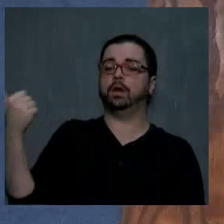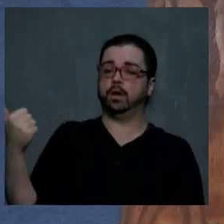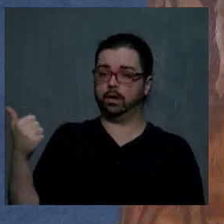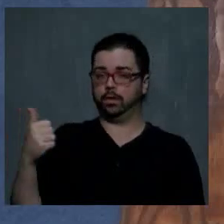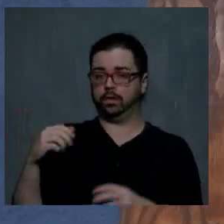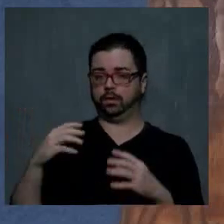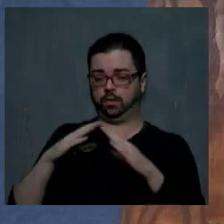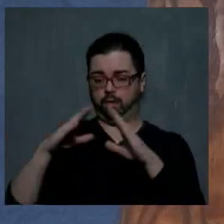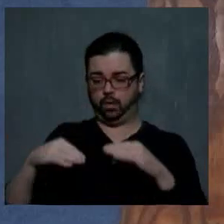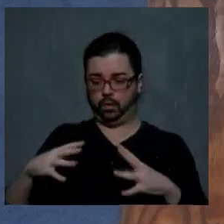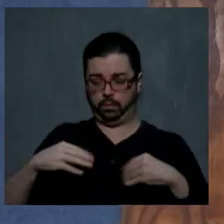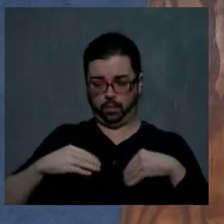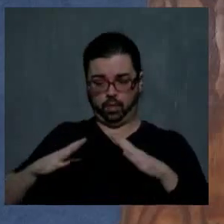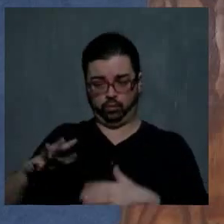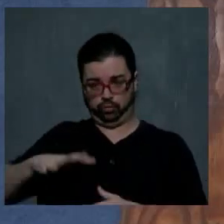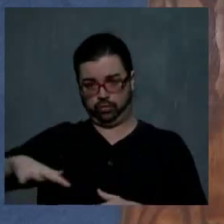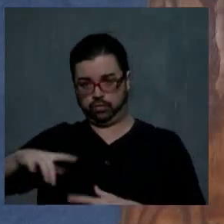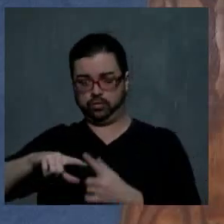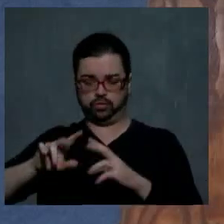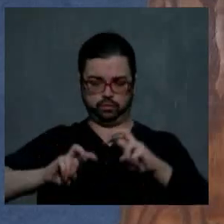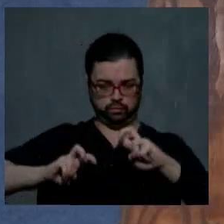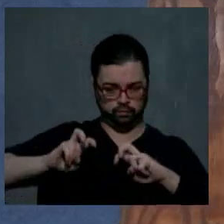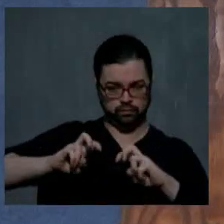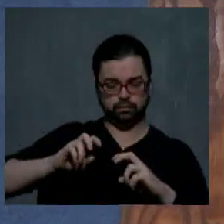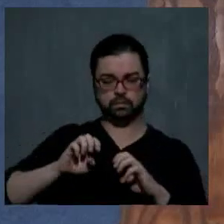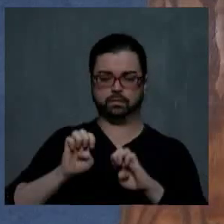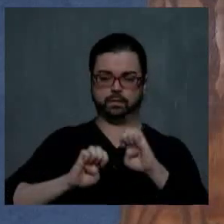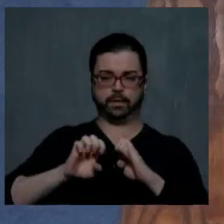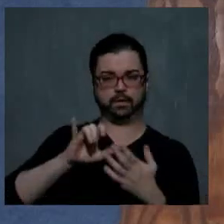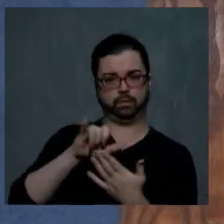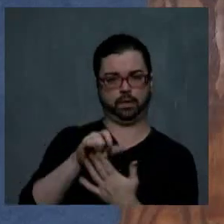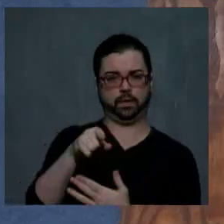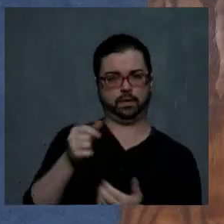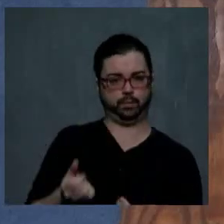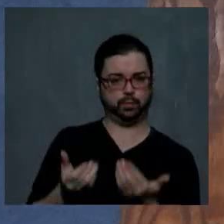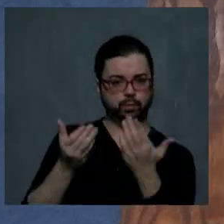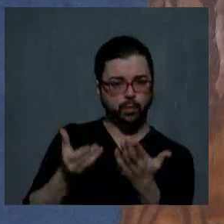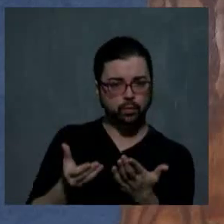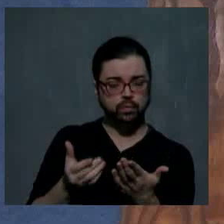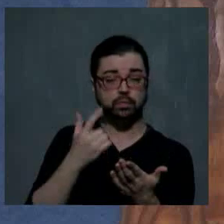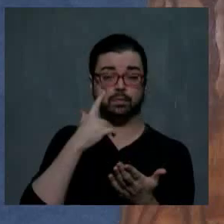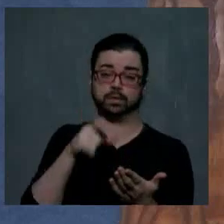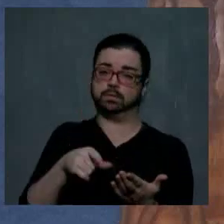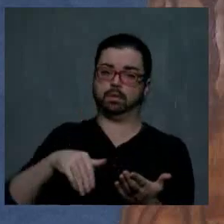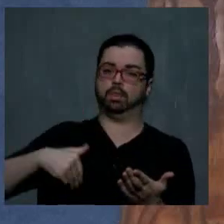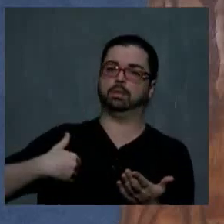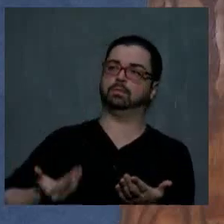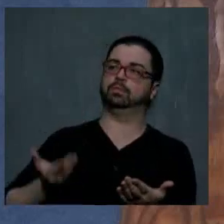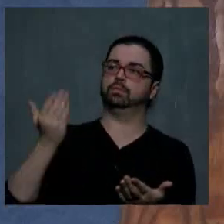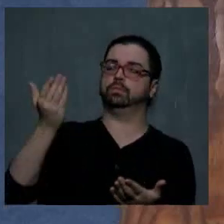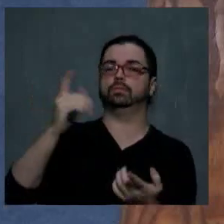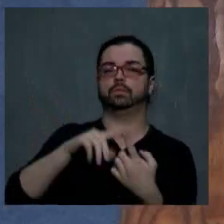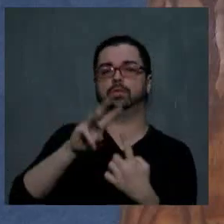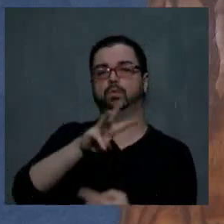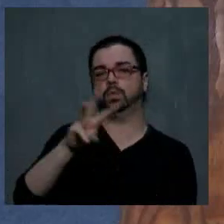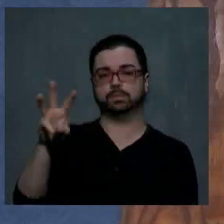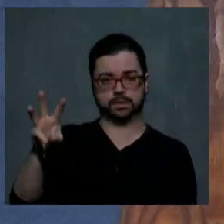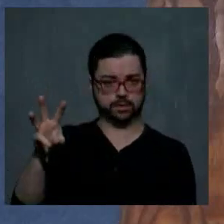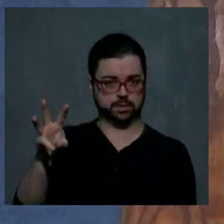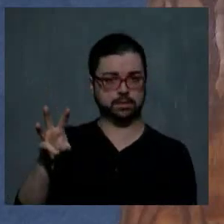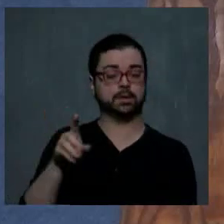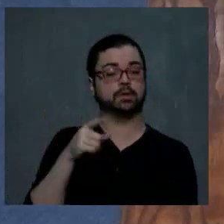Planning Commission's website as of this morning, would ensure that due process is followed and the decision made in haste is not regretted at